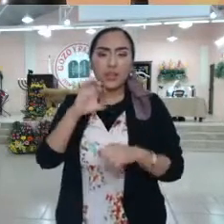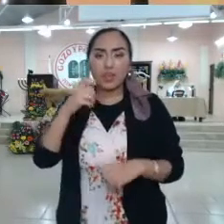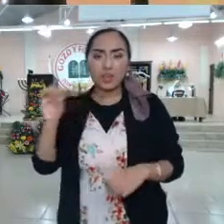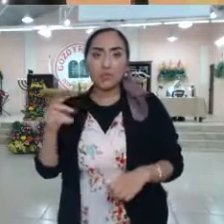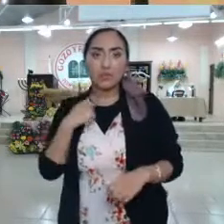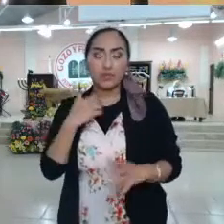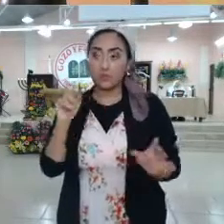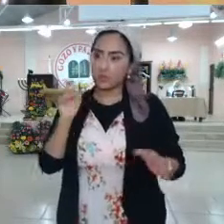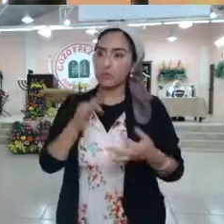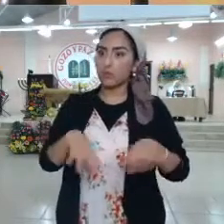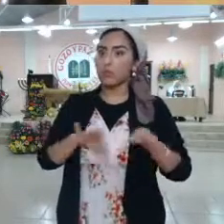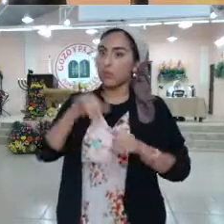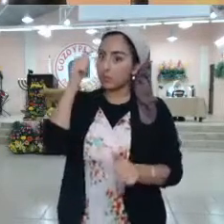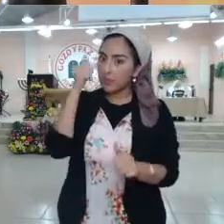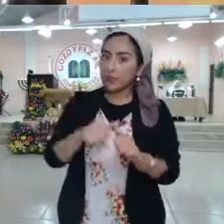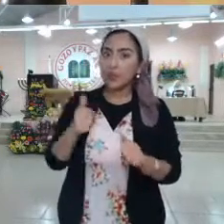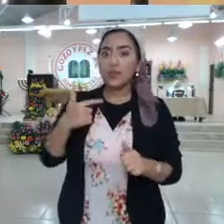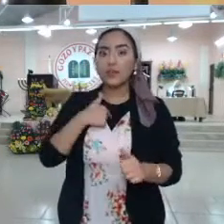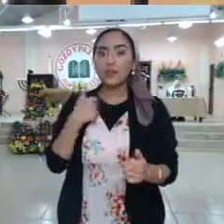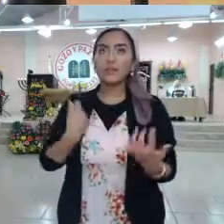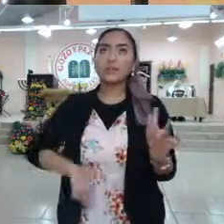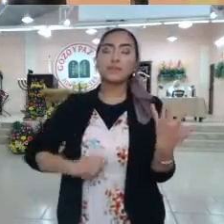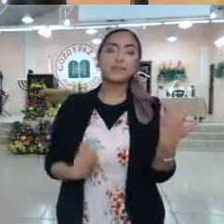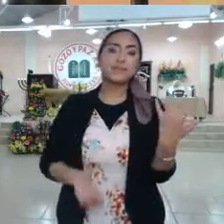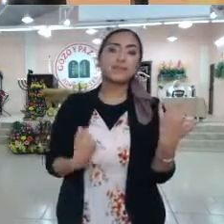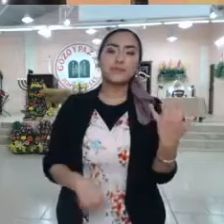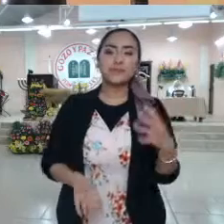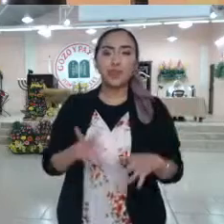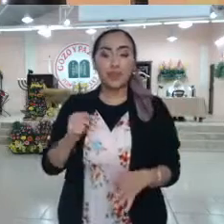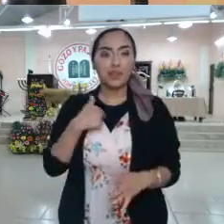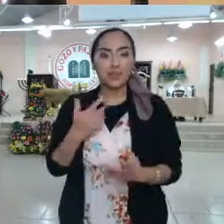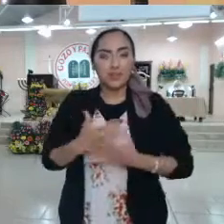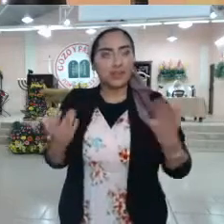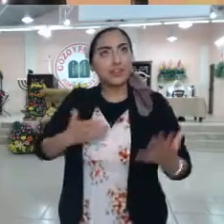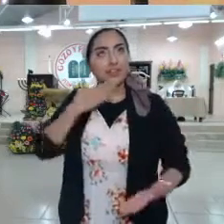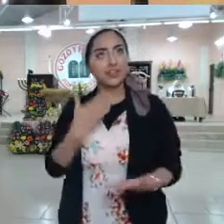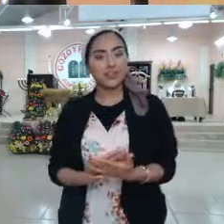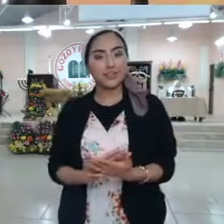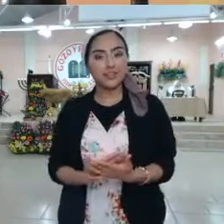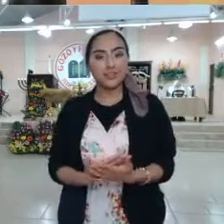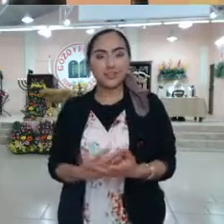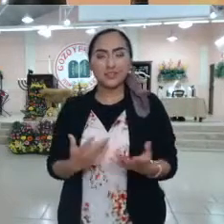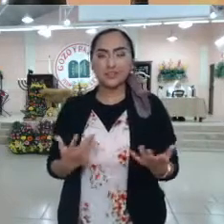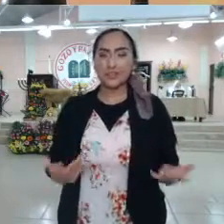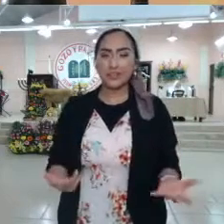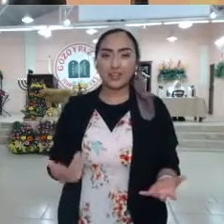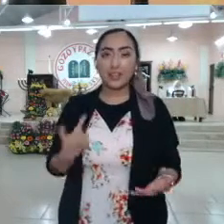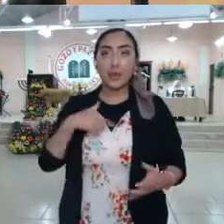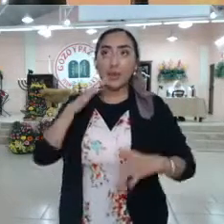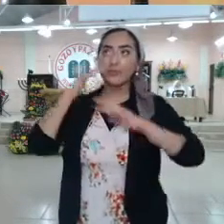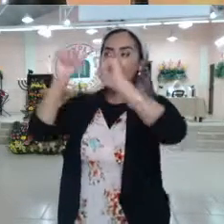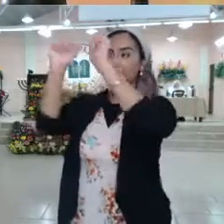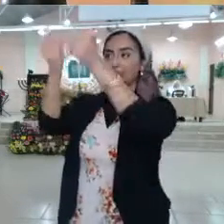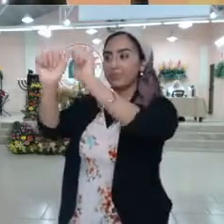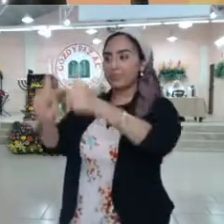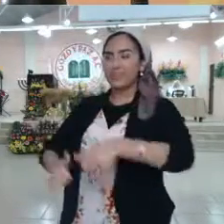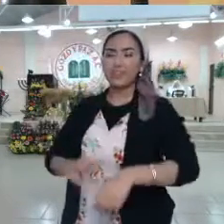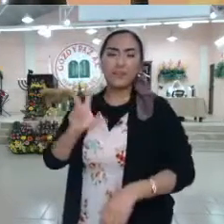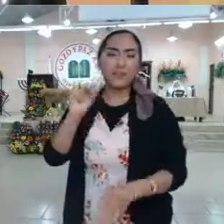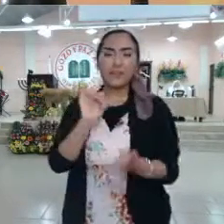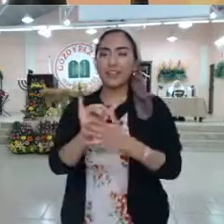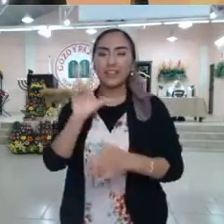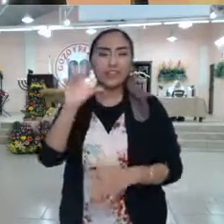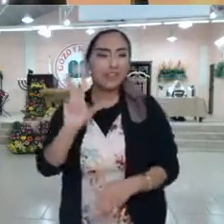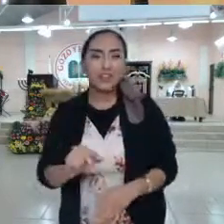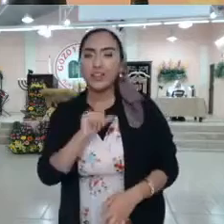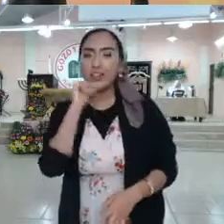but no, we didn't remember me that they bring morality to me. No. And we make a statue of you.